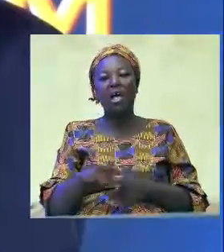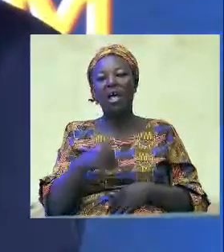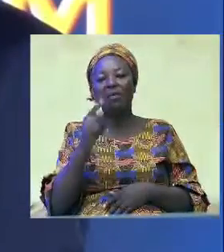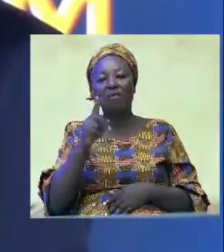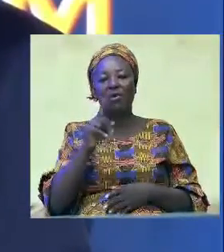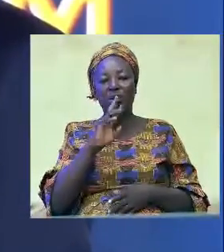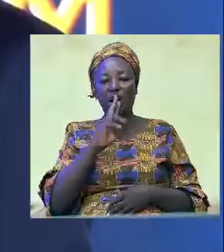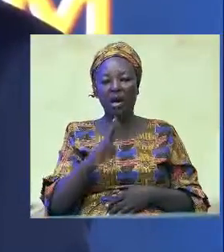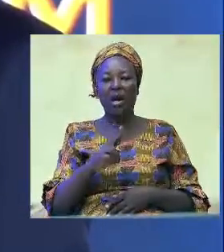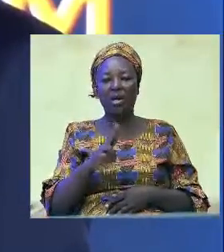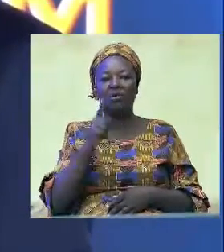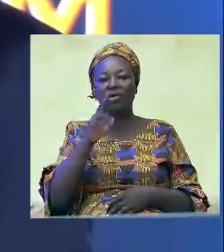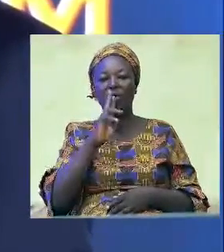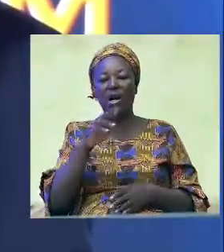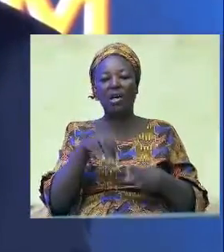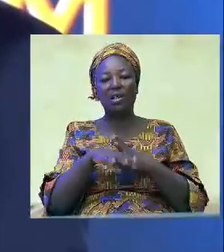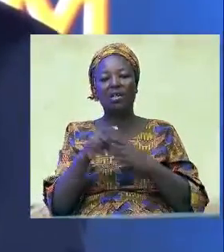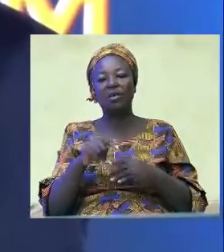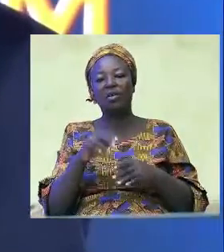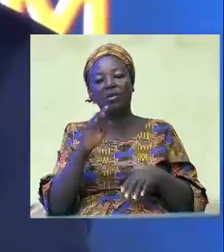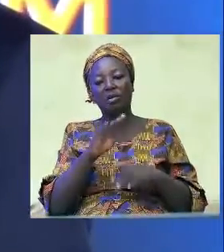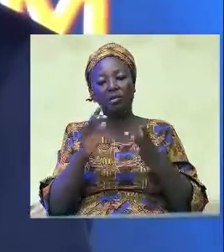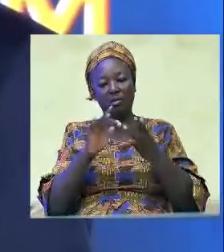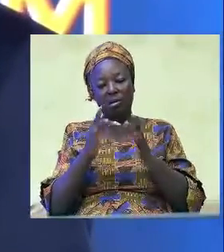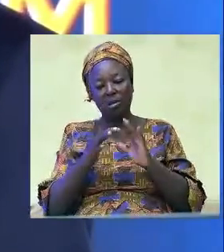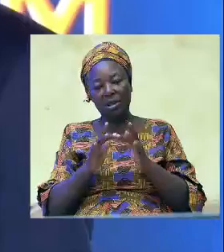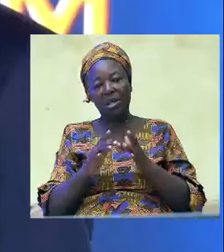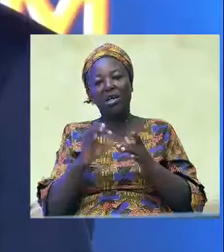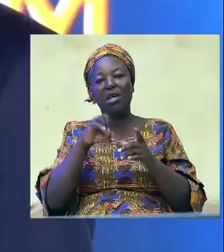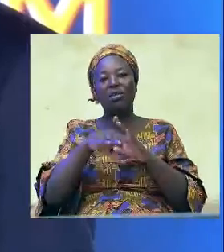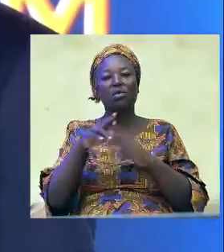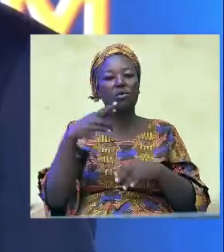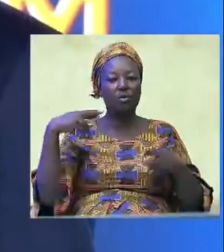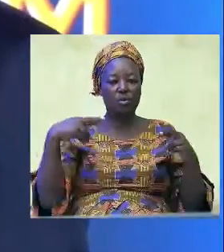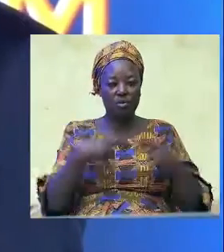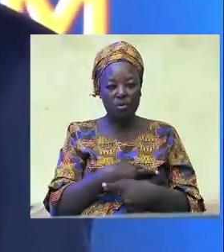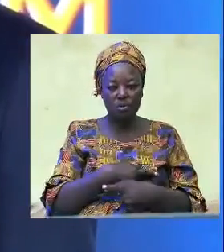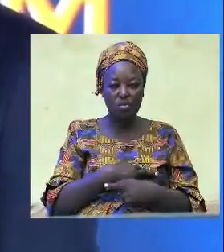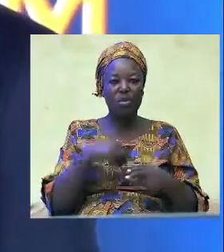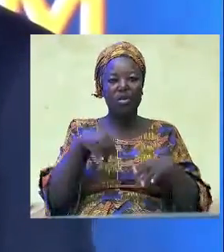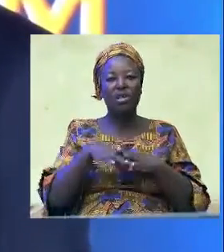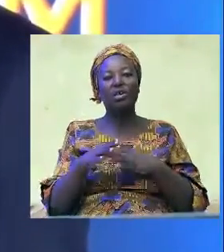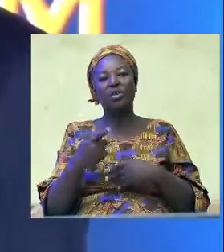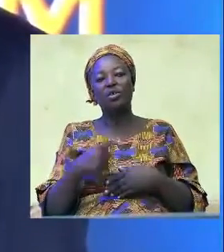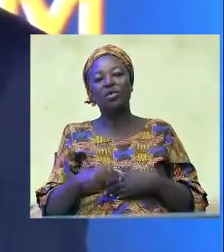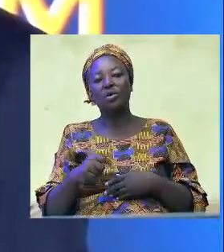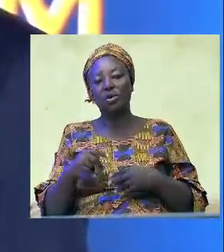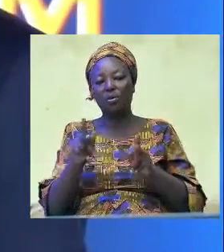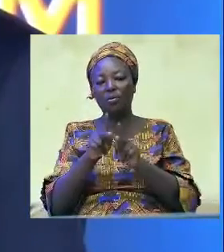and you are there online, in your room, in a hotel room,